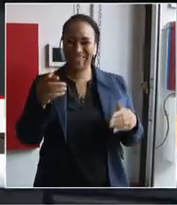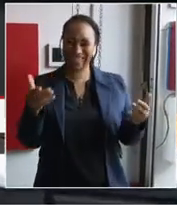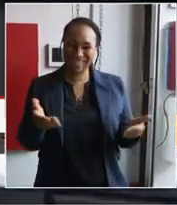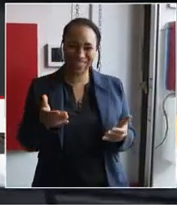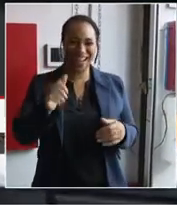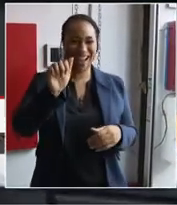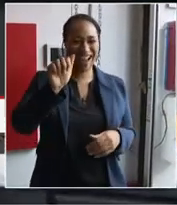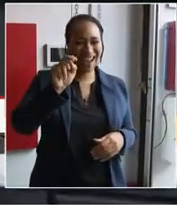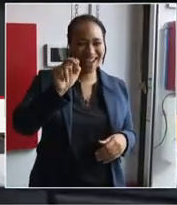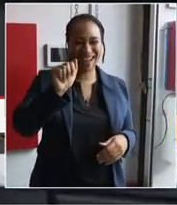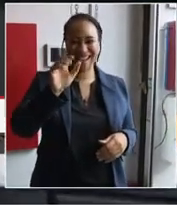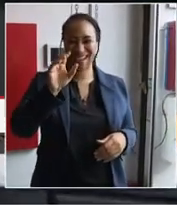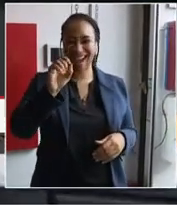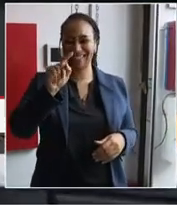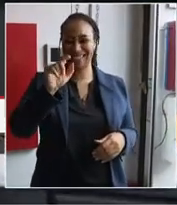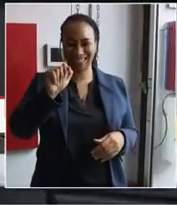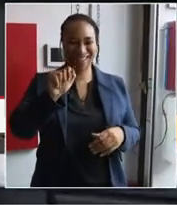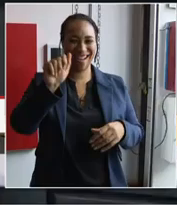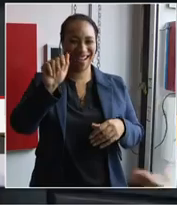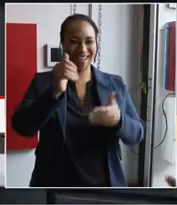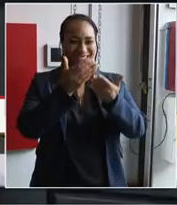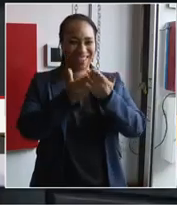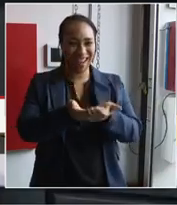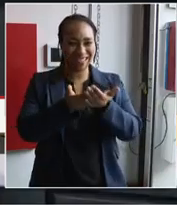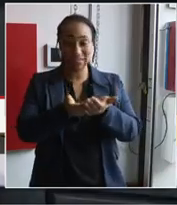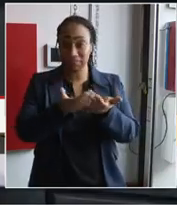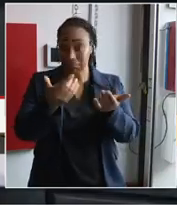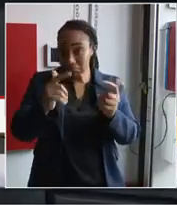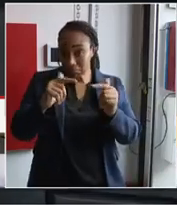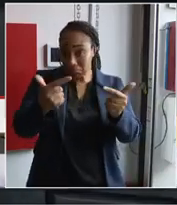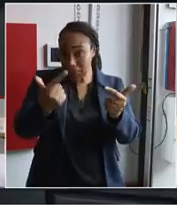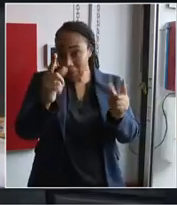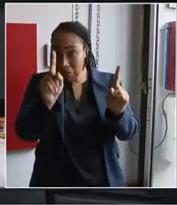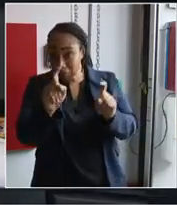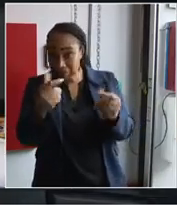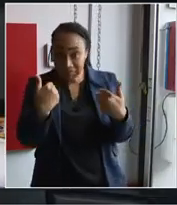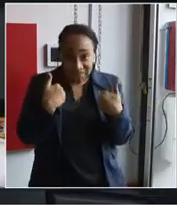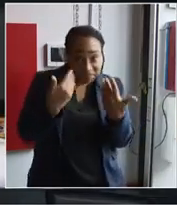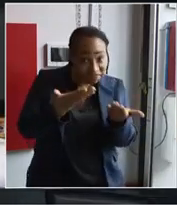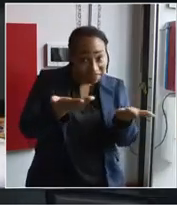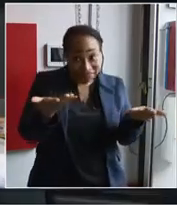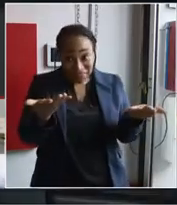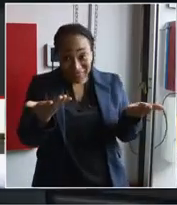happy to take any questions. Any questions?